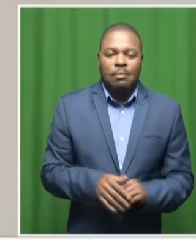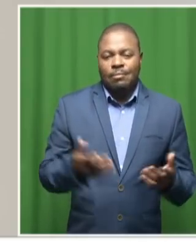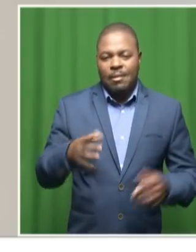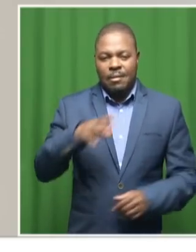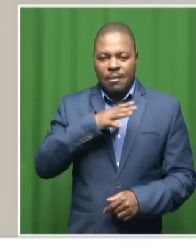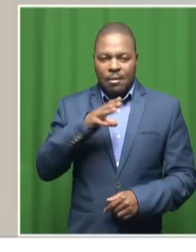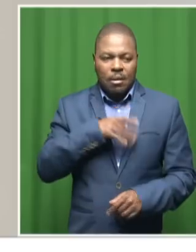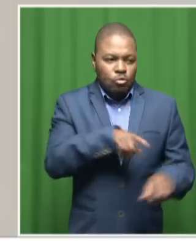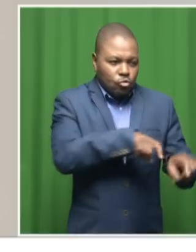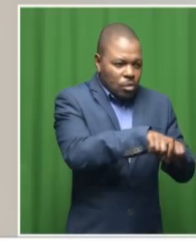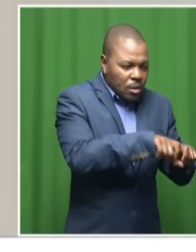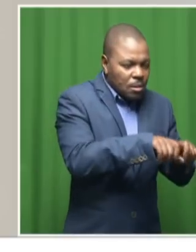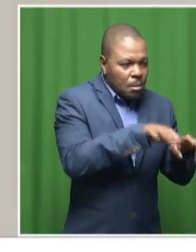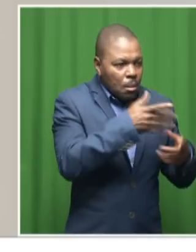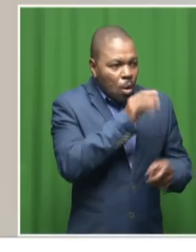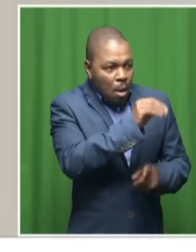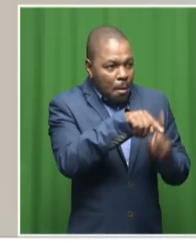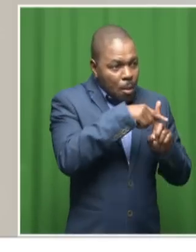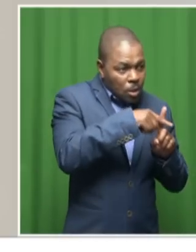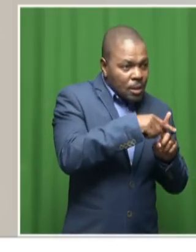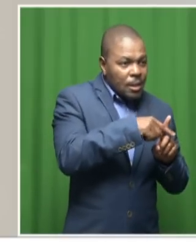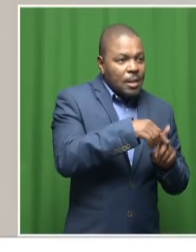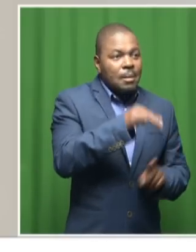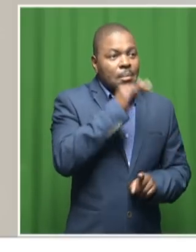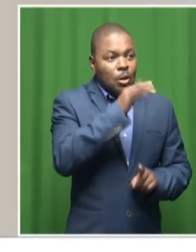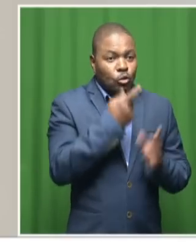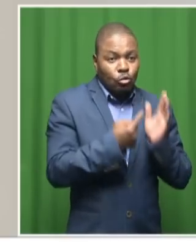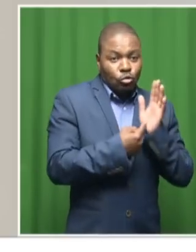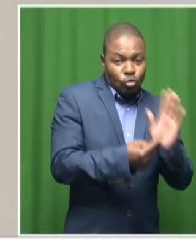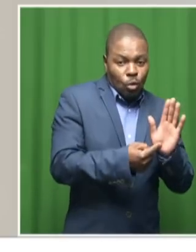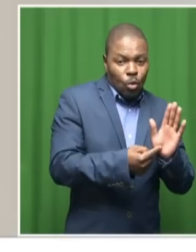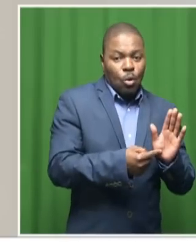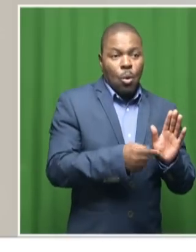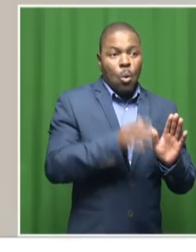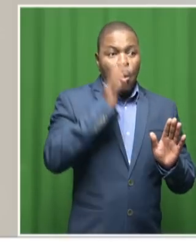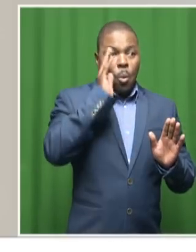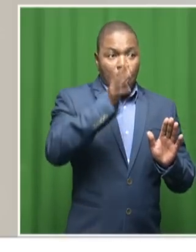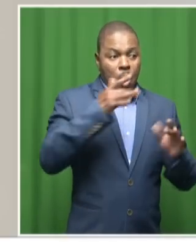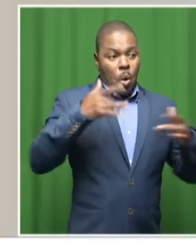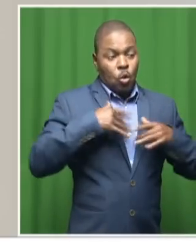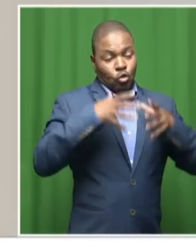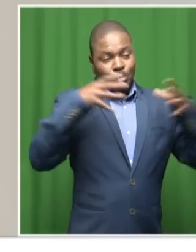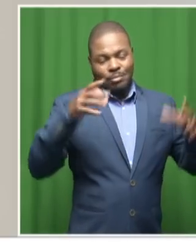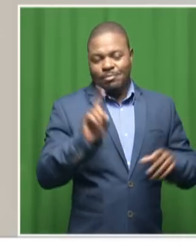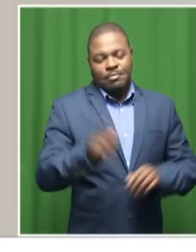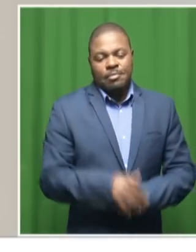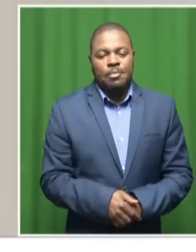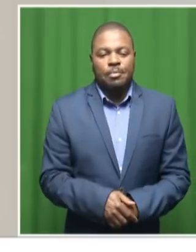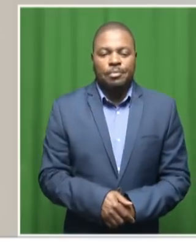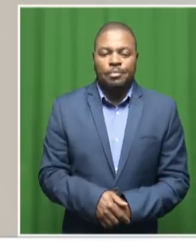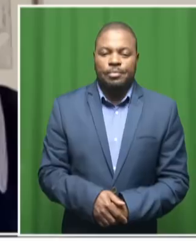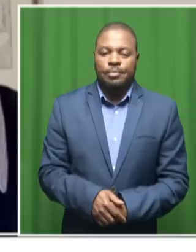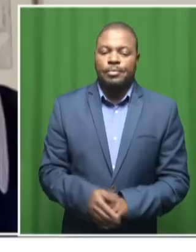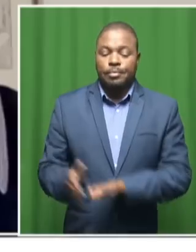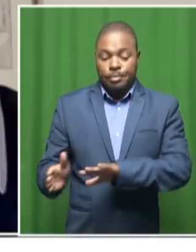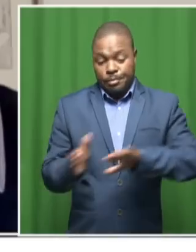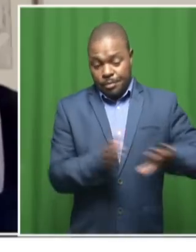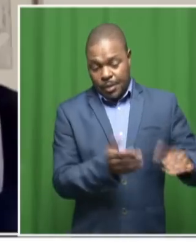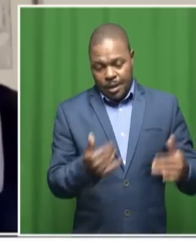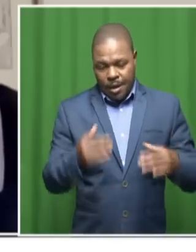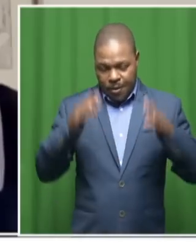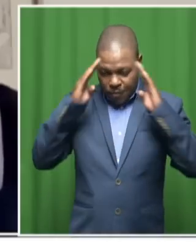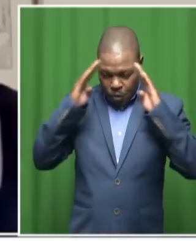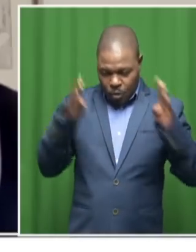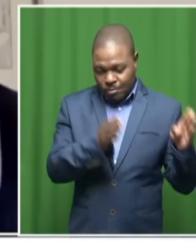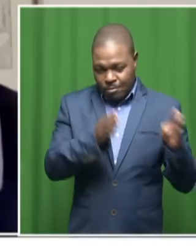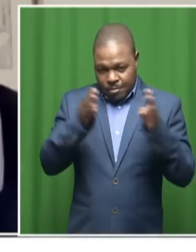just testing people positive is not the only indicator that we would be concerned about. Let's now shift focus, Dr.